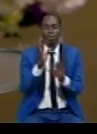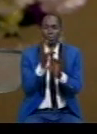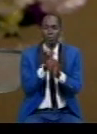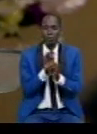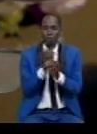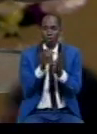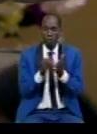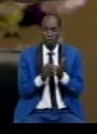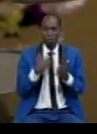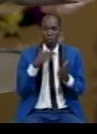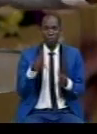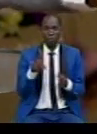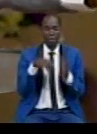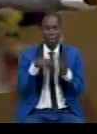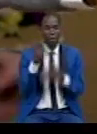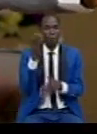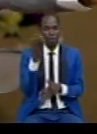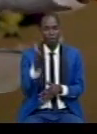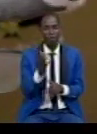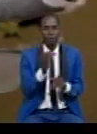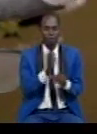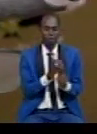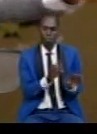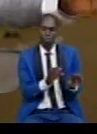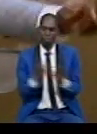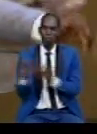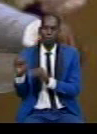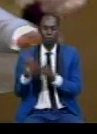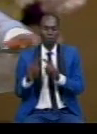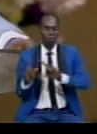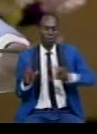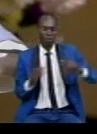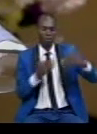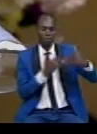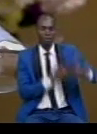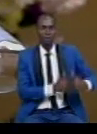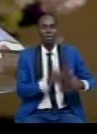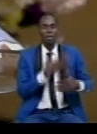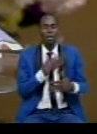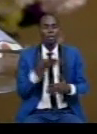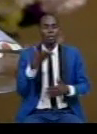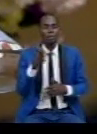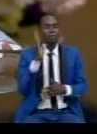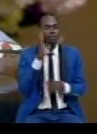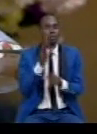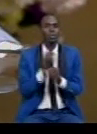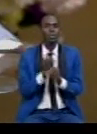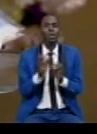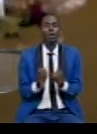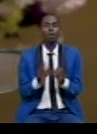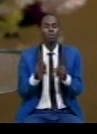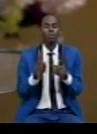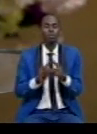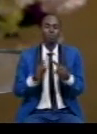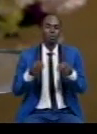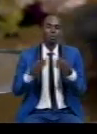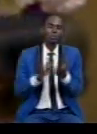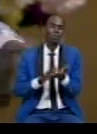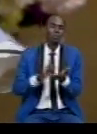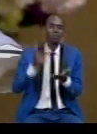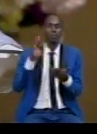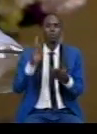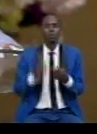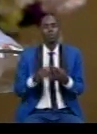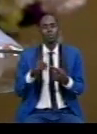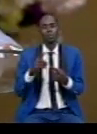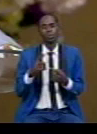left hand side here so that we can give you opportunity to testify to the glory of God? We can